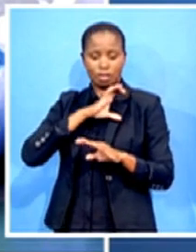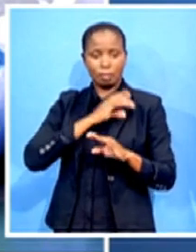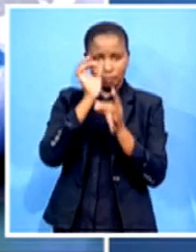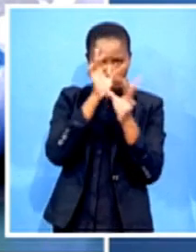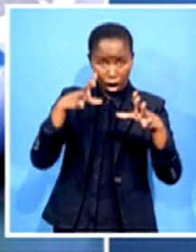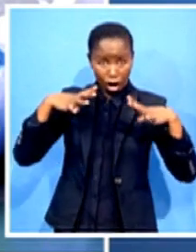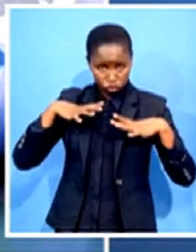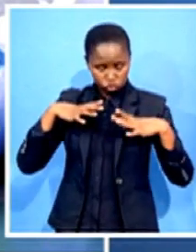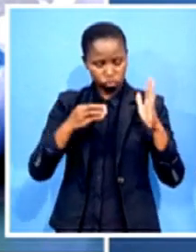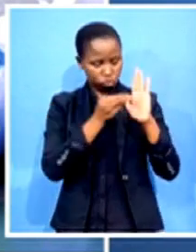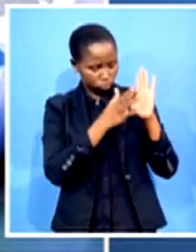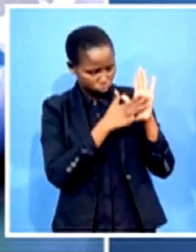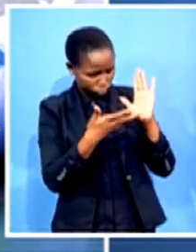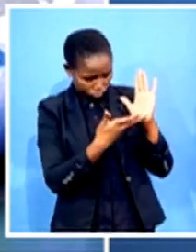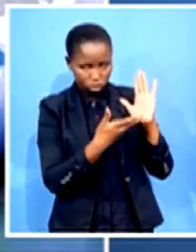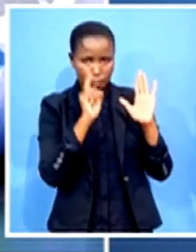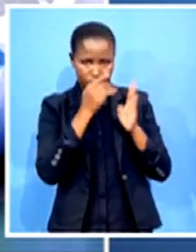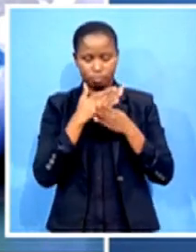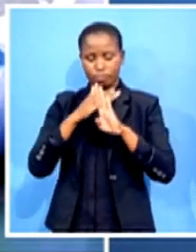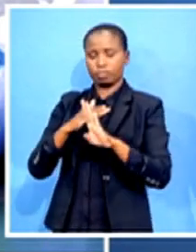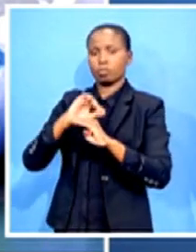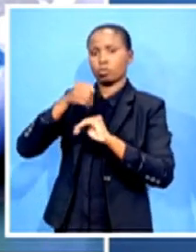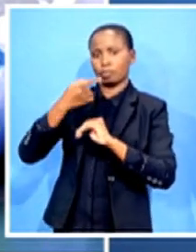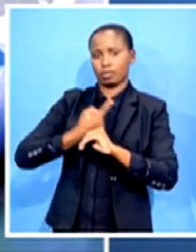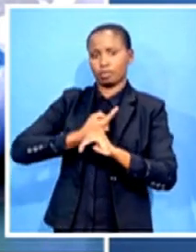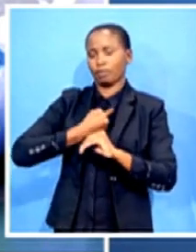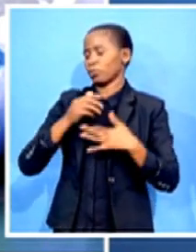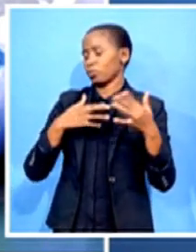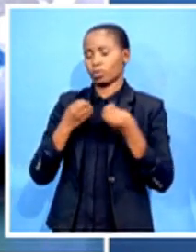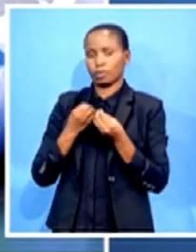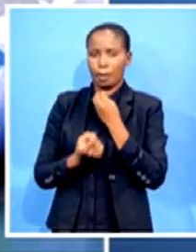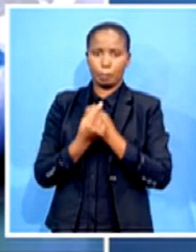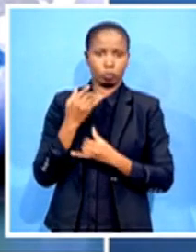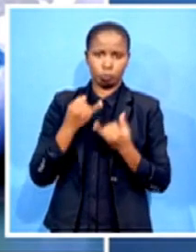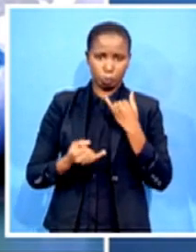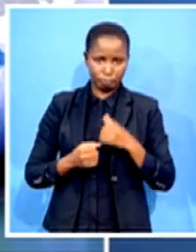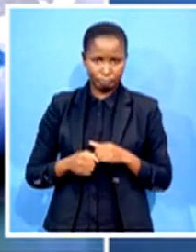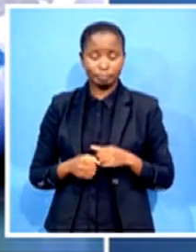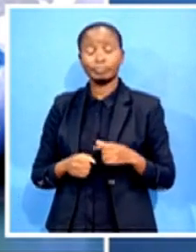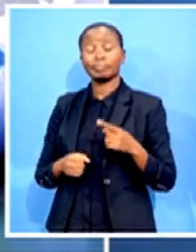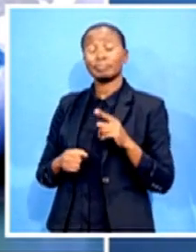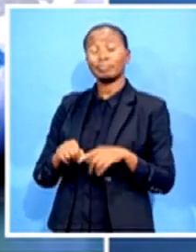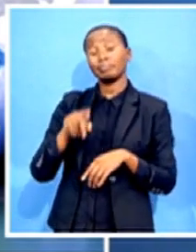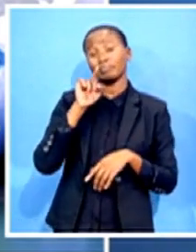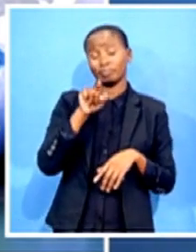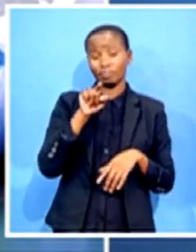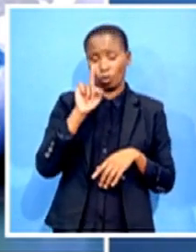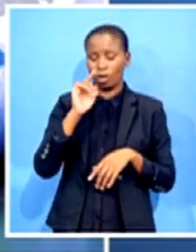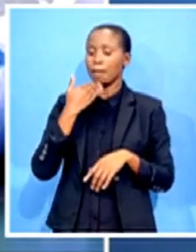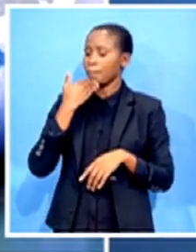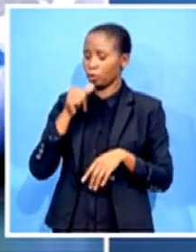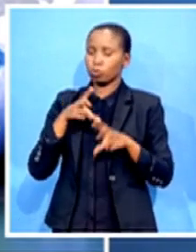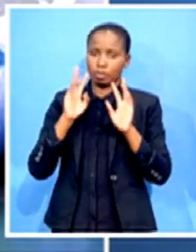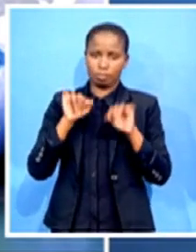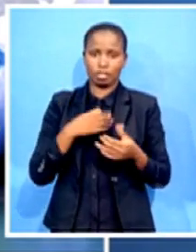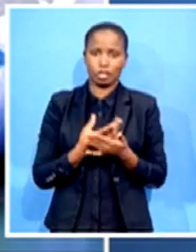from any form of penetration. So Blaine, that is fundamentally probably the best way to do that. What we are seeing, though, unfortunately,